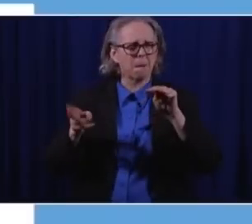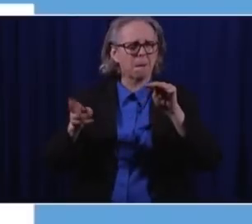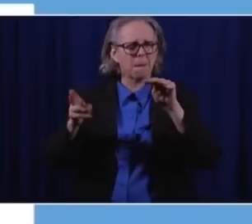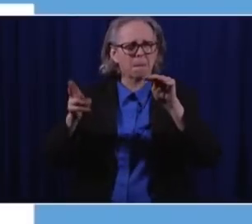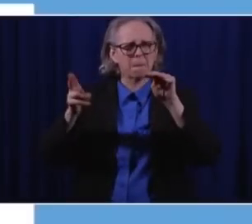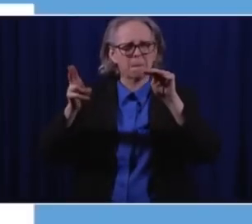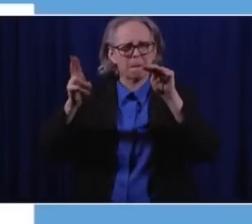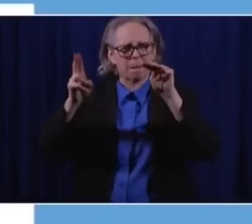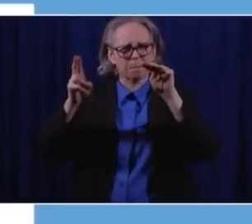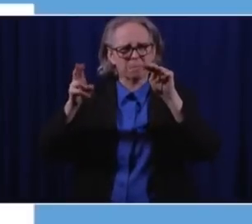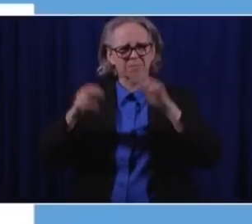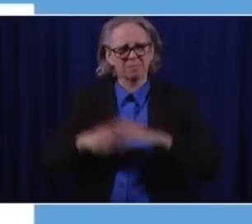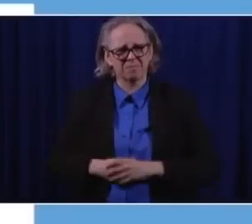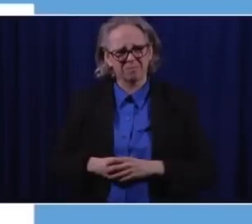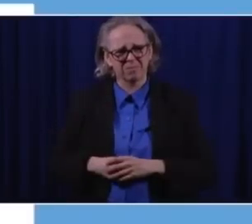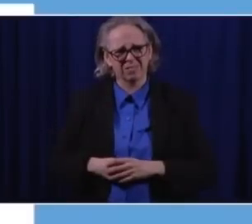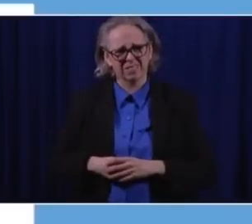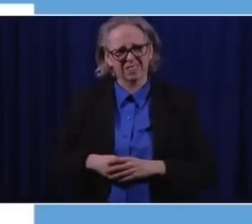ours is.